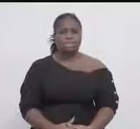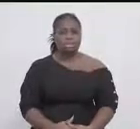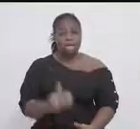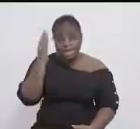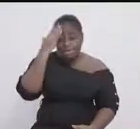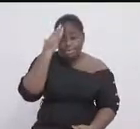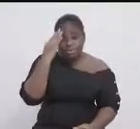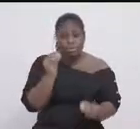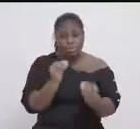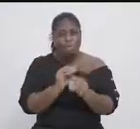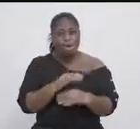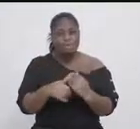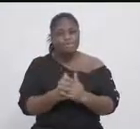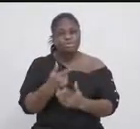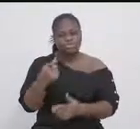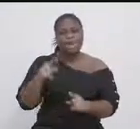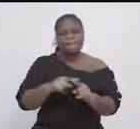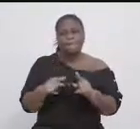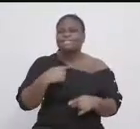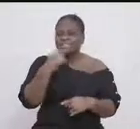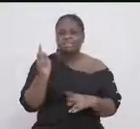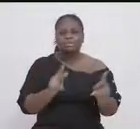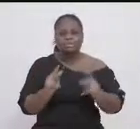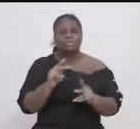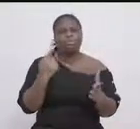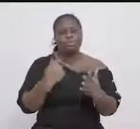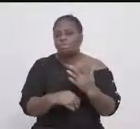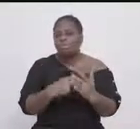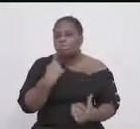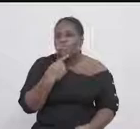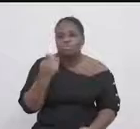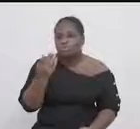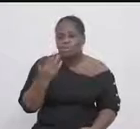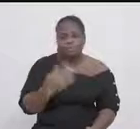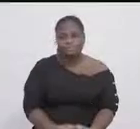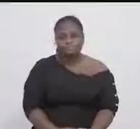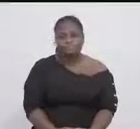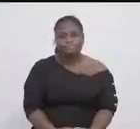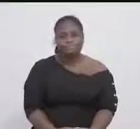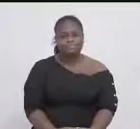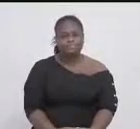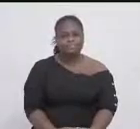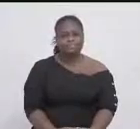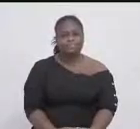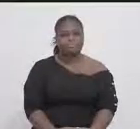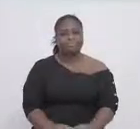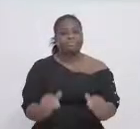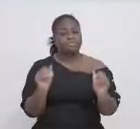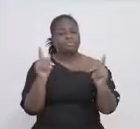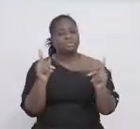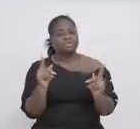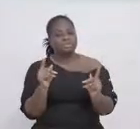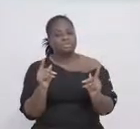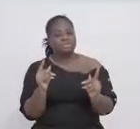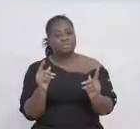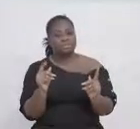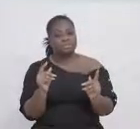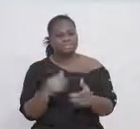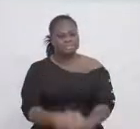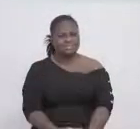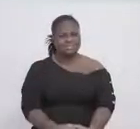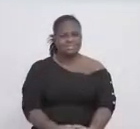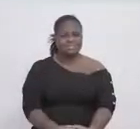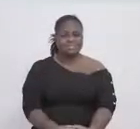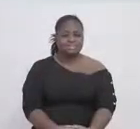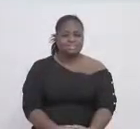bit about you, tell our audience more about what you've been up to and who you are. Okay, so I am a software developer